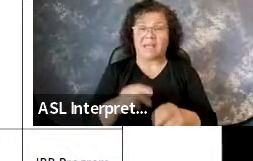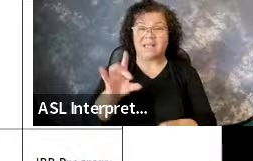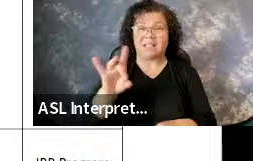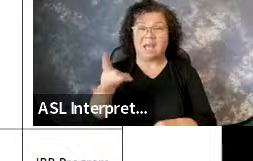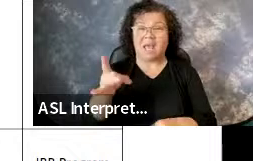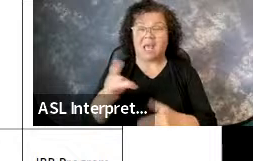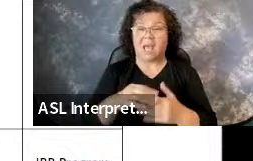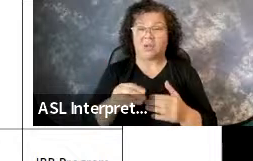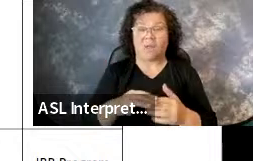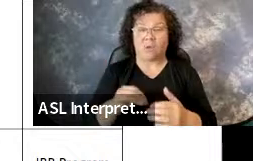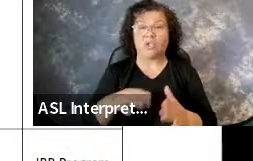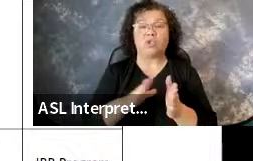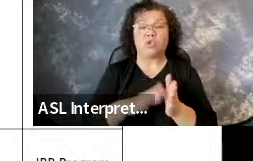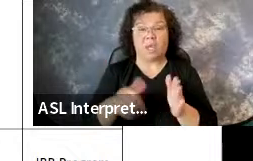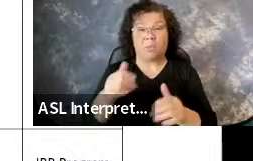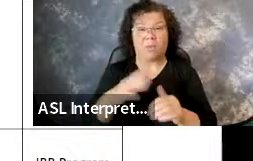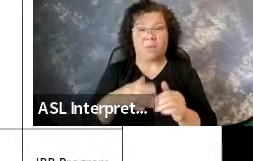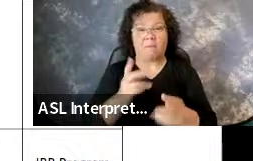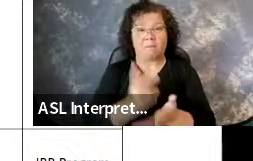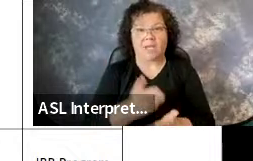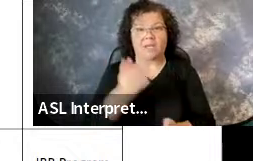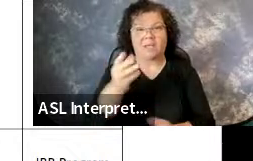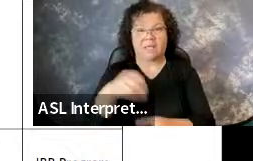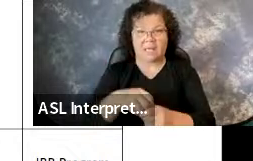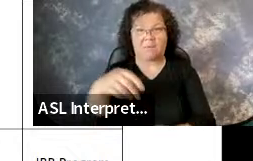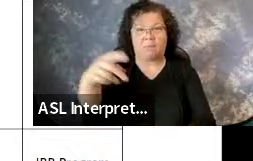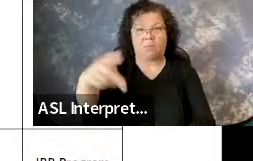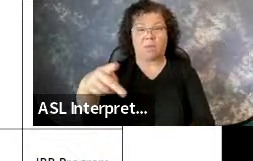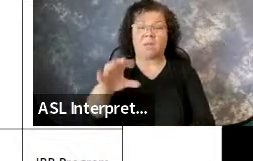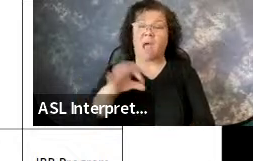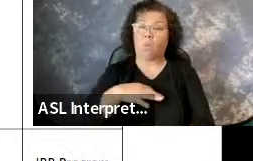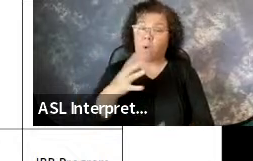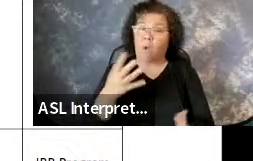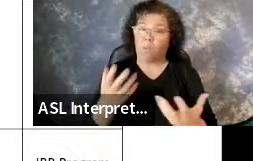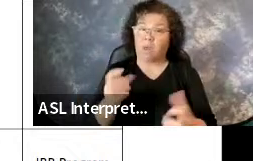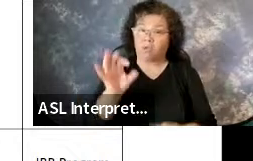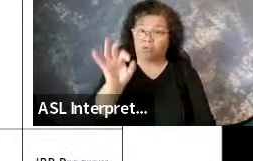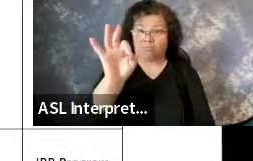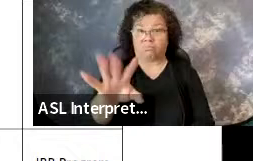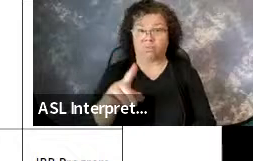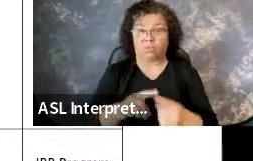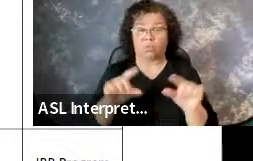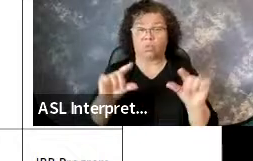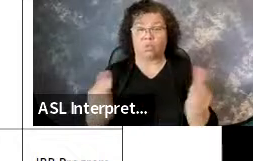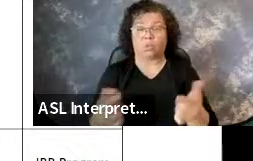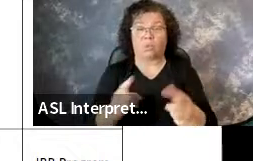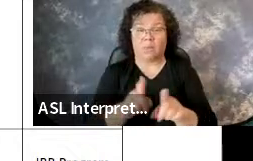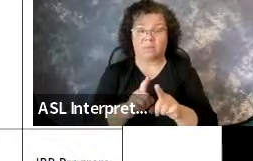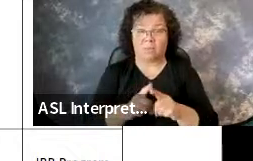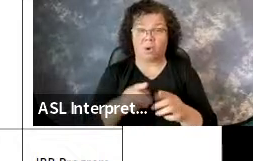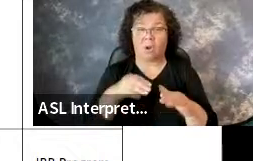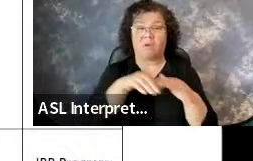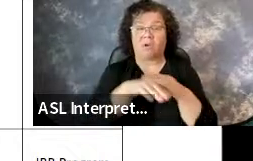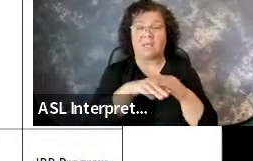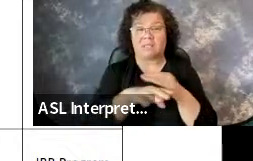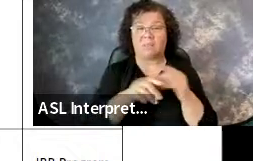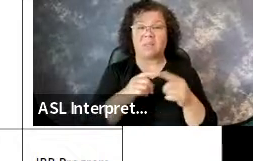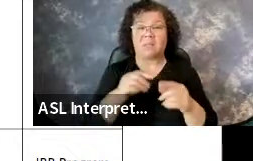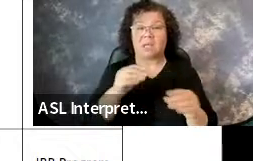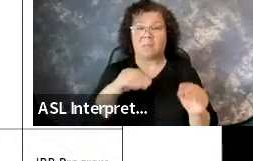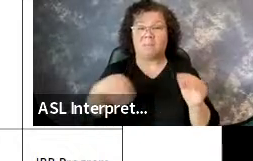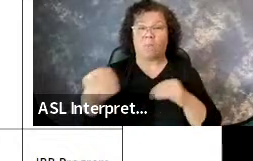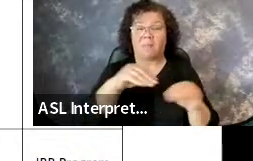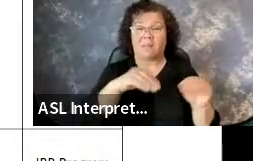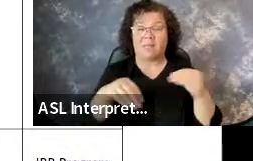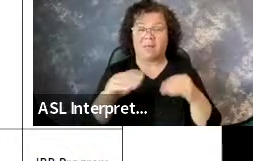parking in Portland. So just wanted to put that out there to the group as part of our mobility and accessibility discussion.